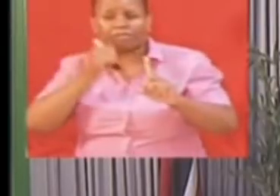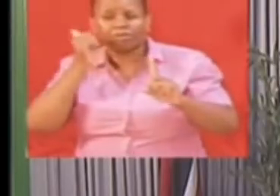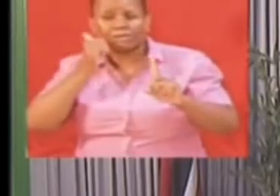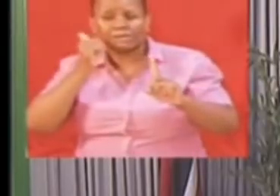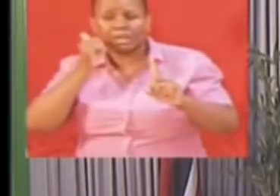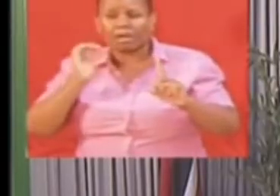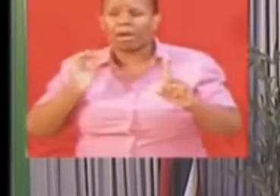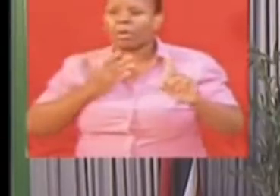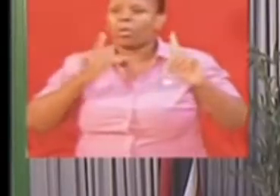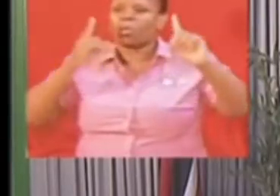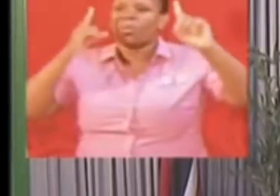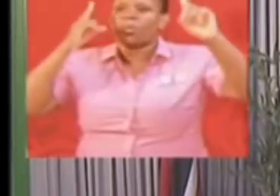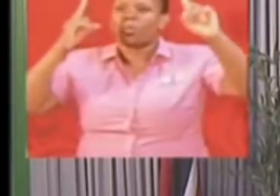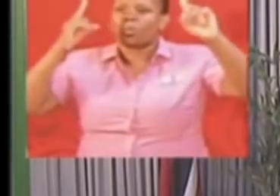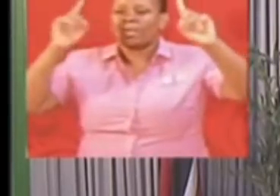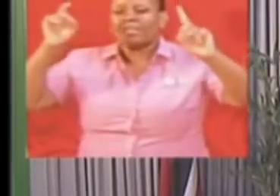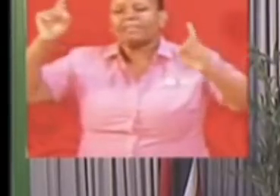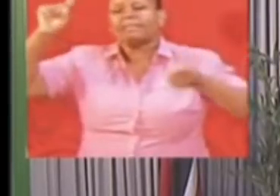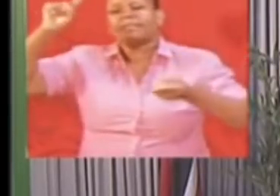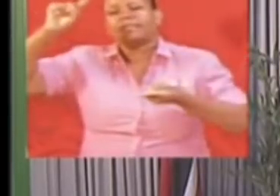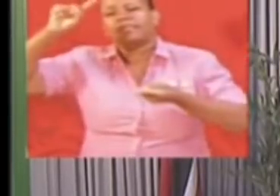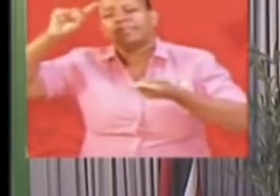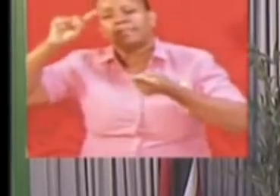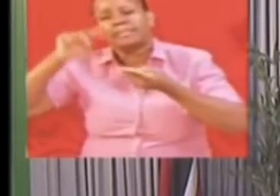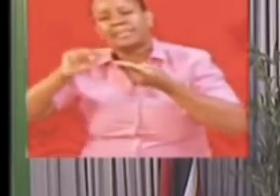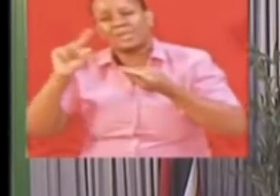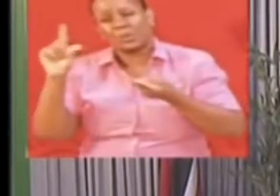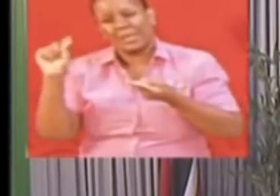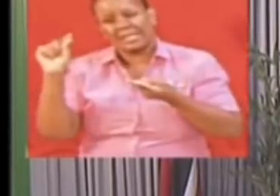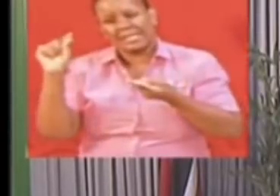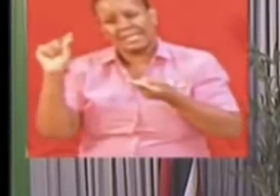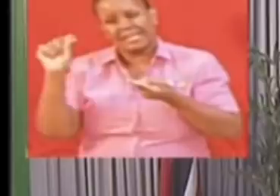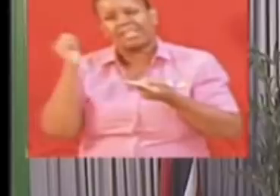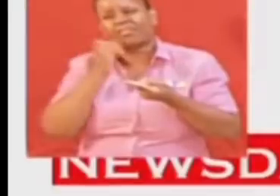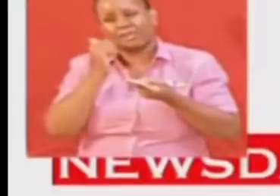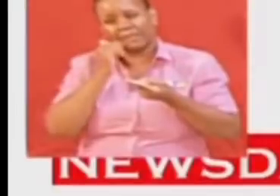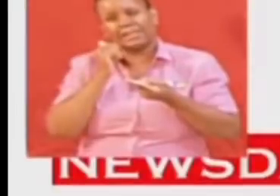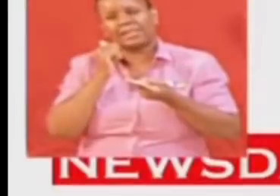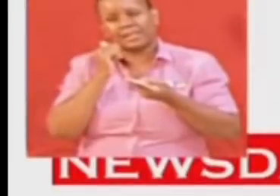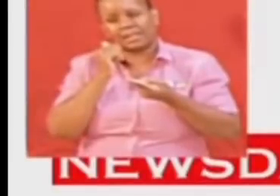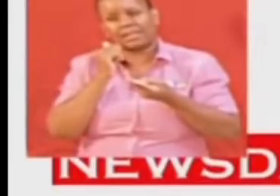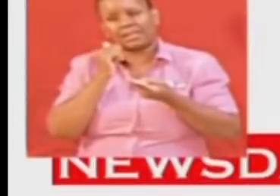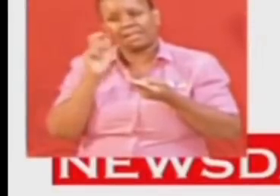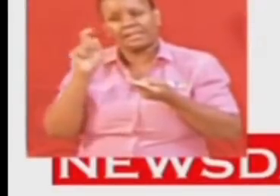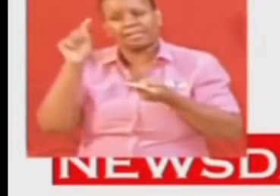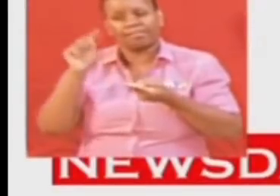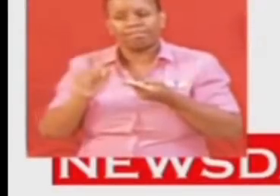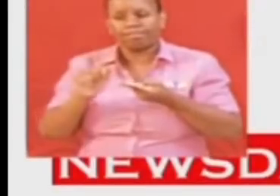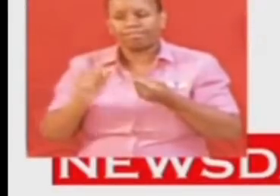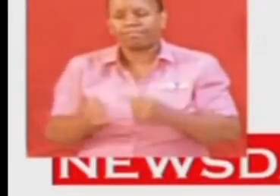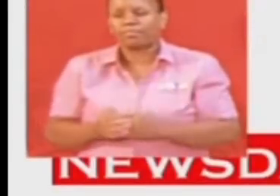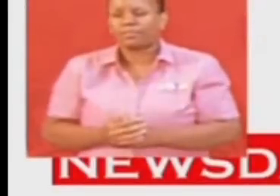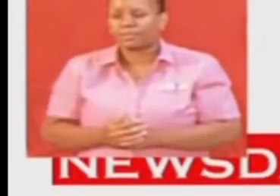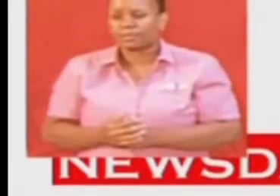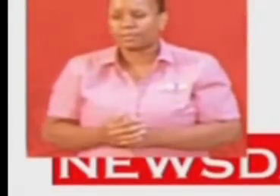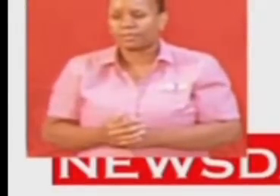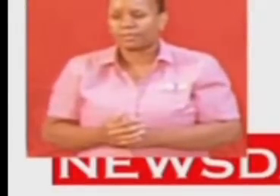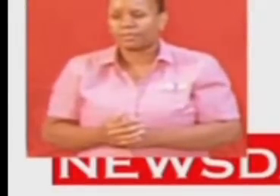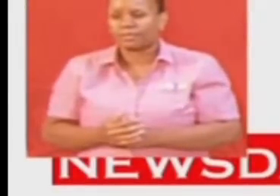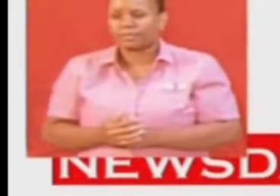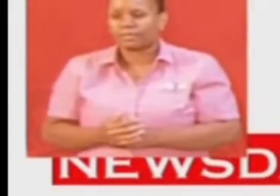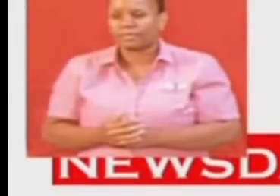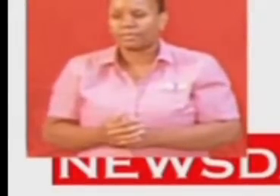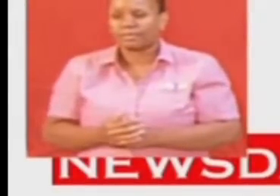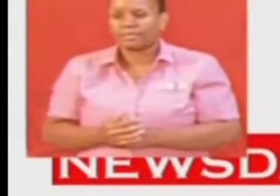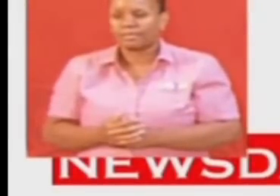previously? And also, I have a question to the Prime Minister from a co-worker who requested that I